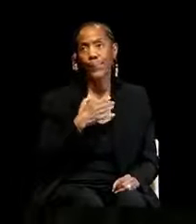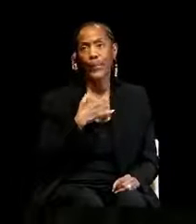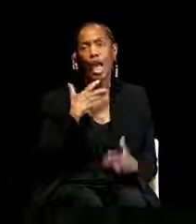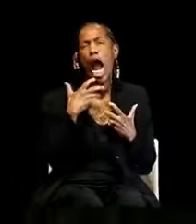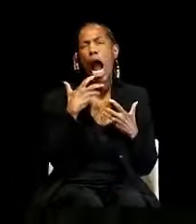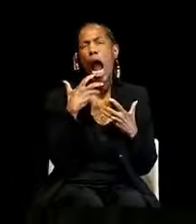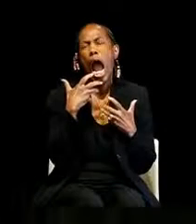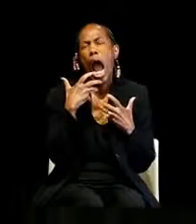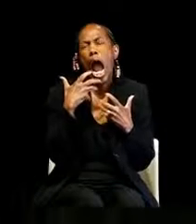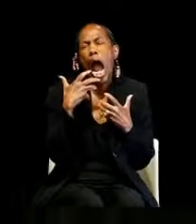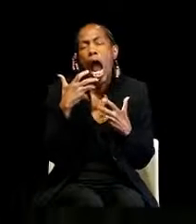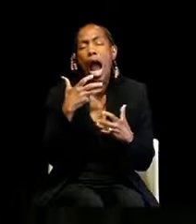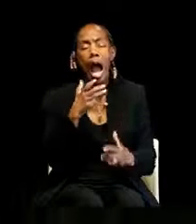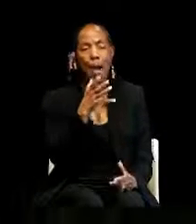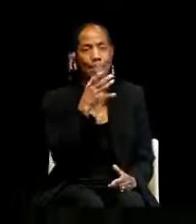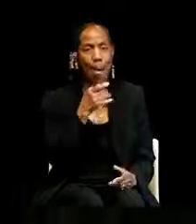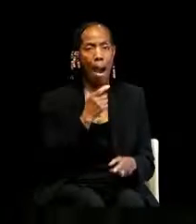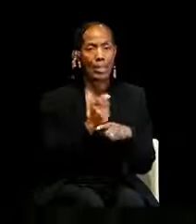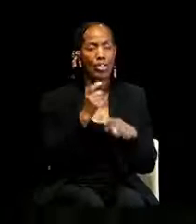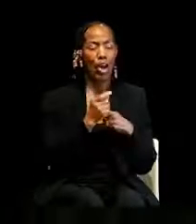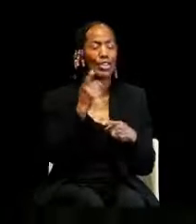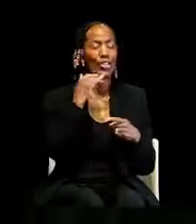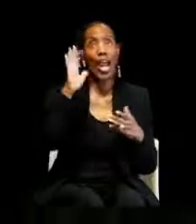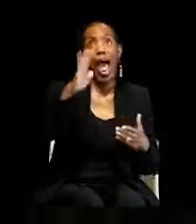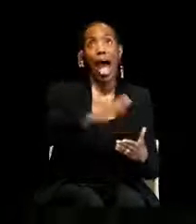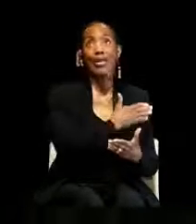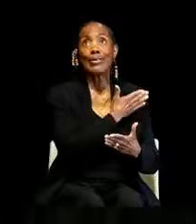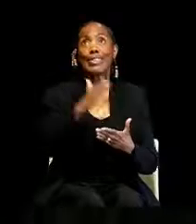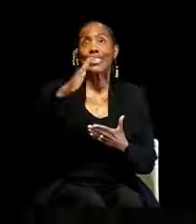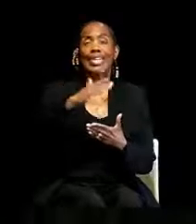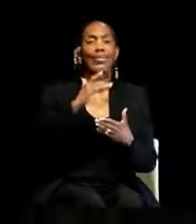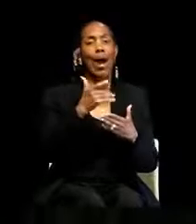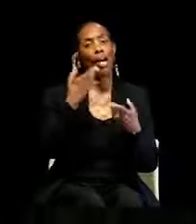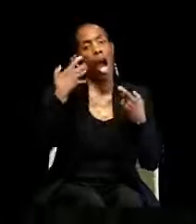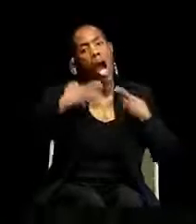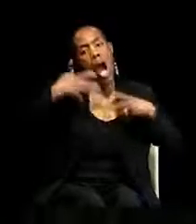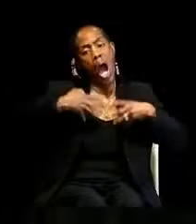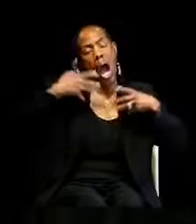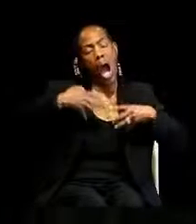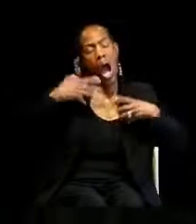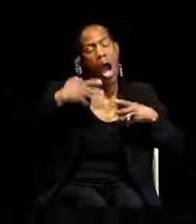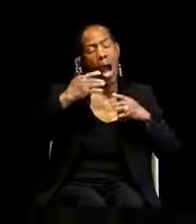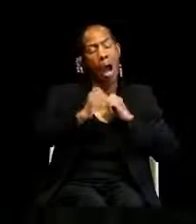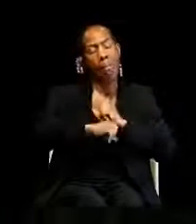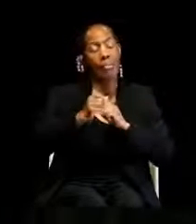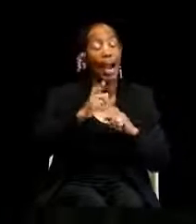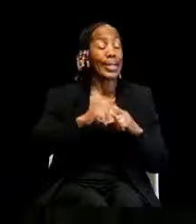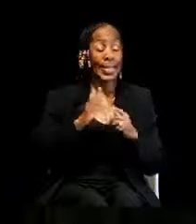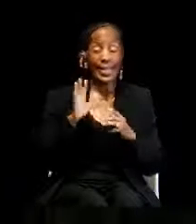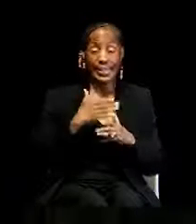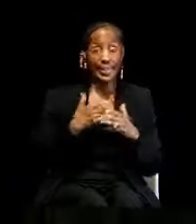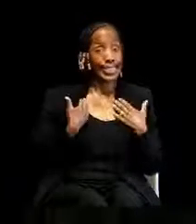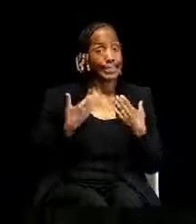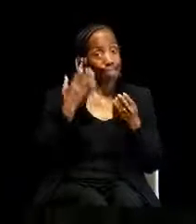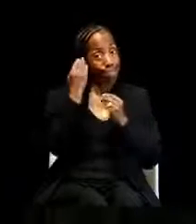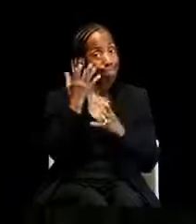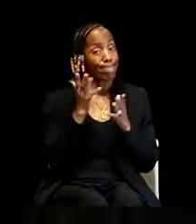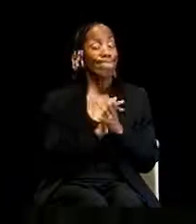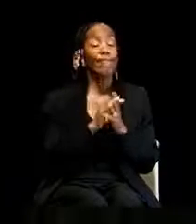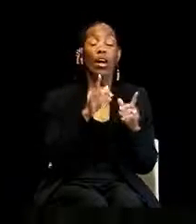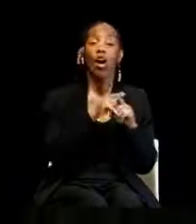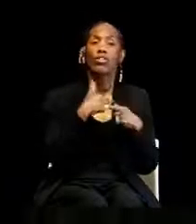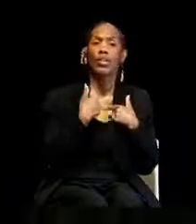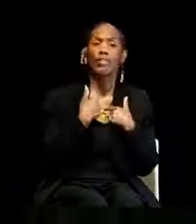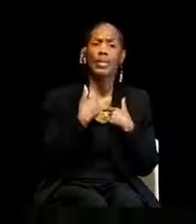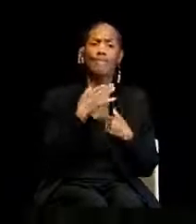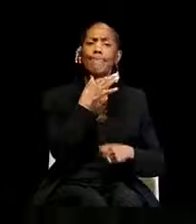mother jokes that she thought I would have a singer voice because of how much I cried. Cannot sing. I was also